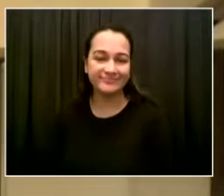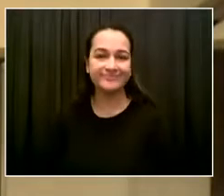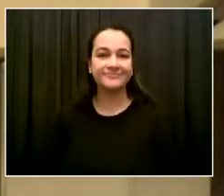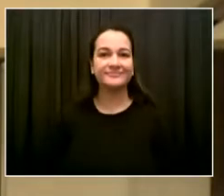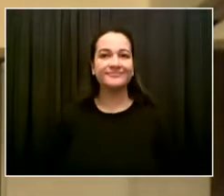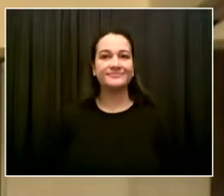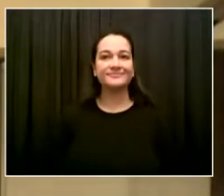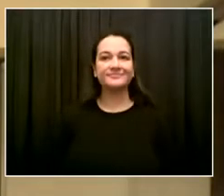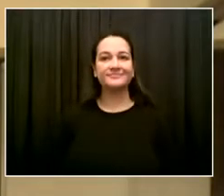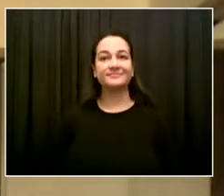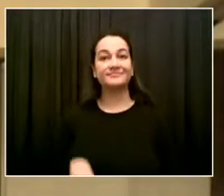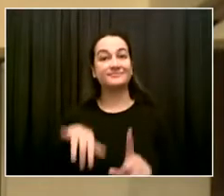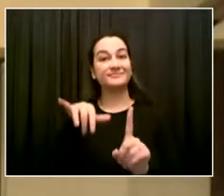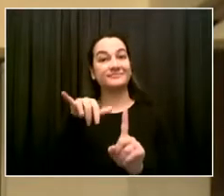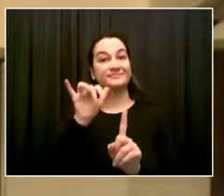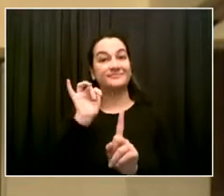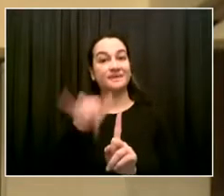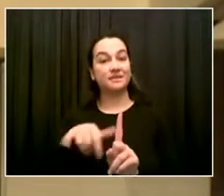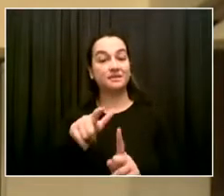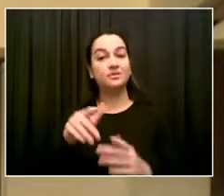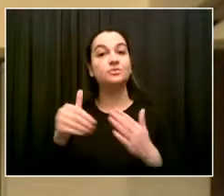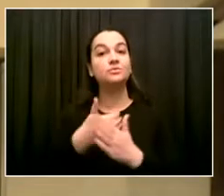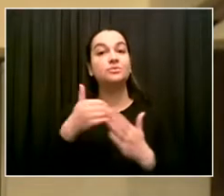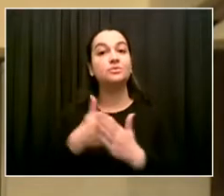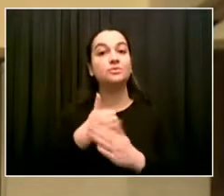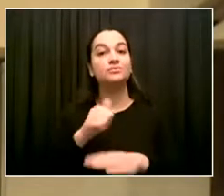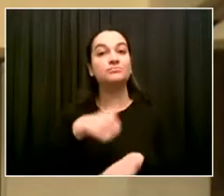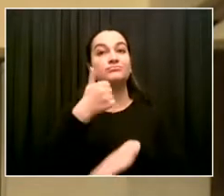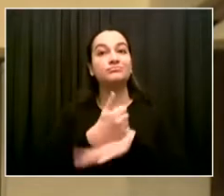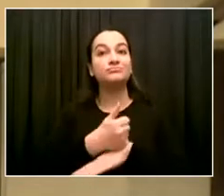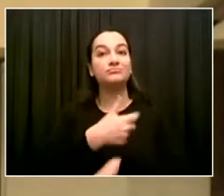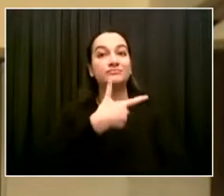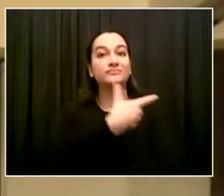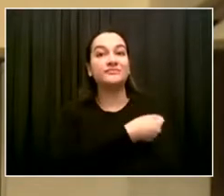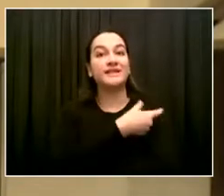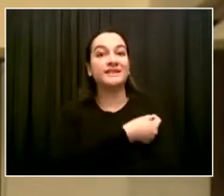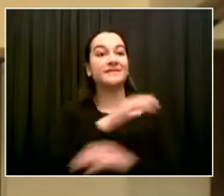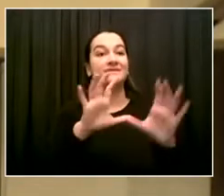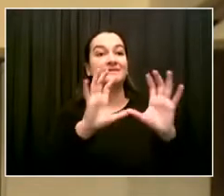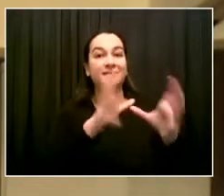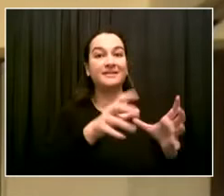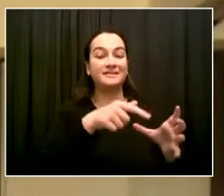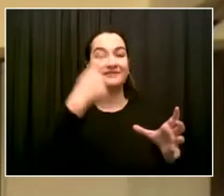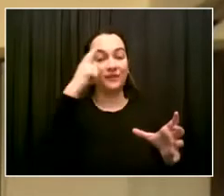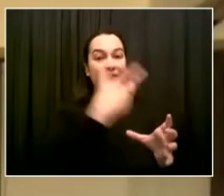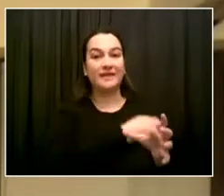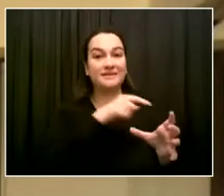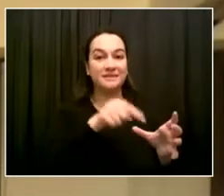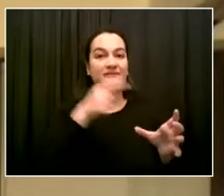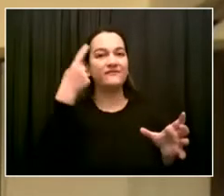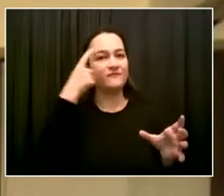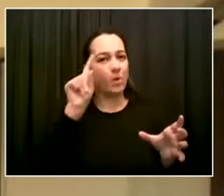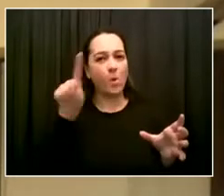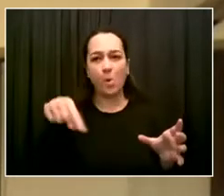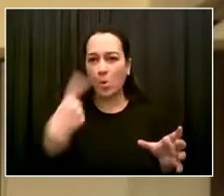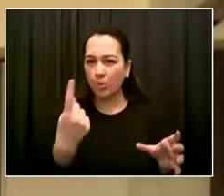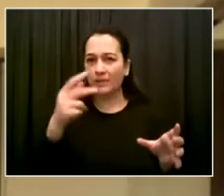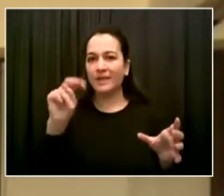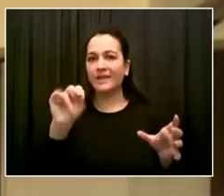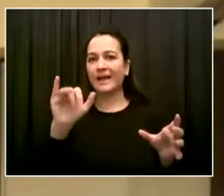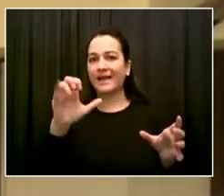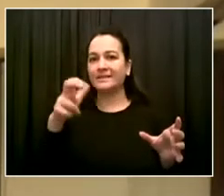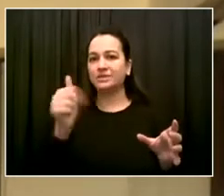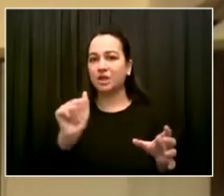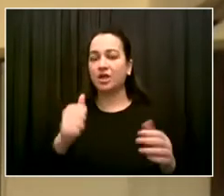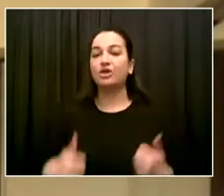houses and Chelsea Elliott houses. To make sure these vaccination sites are accessible to people that need them, we're also partnering with Hudson Guild